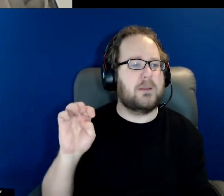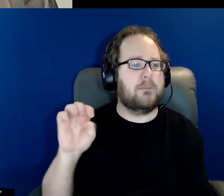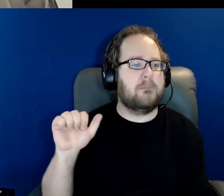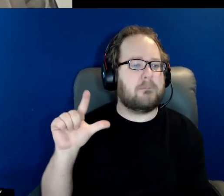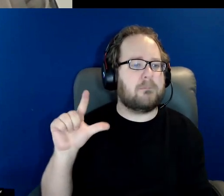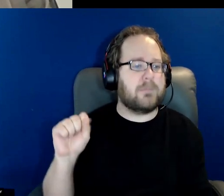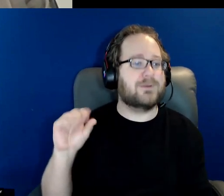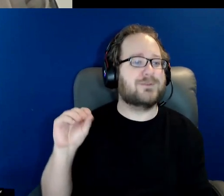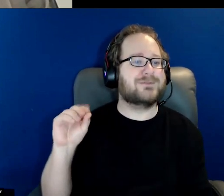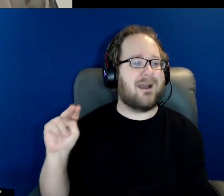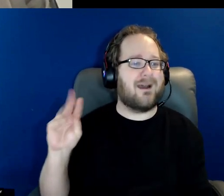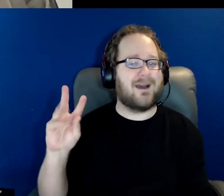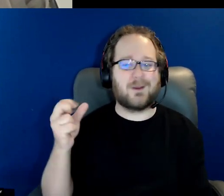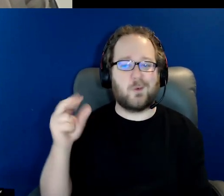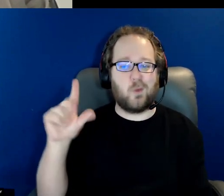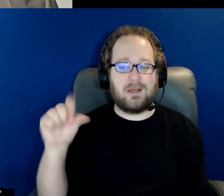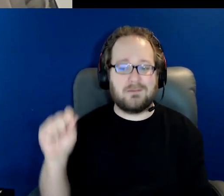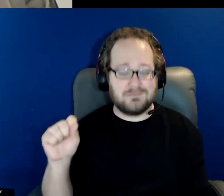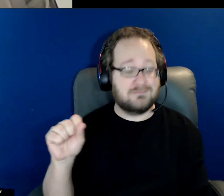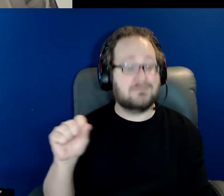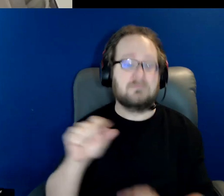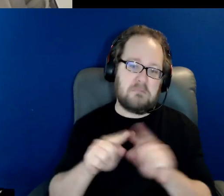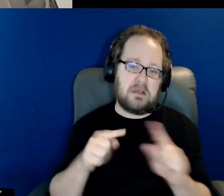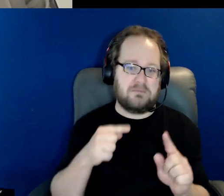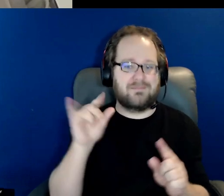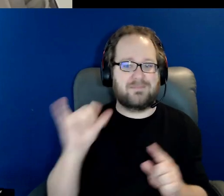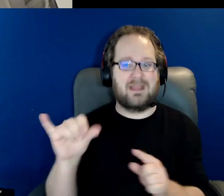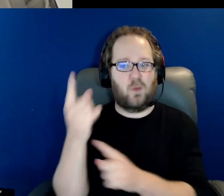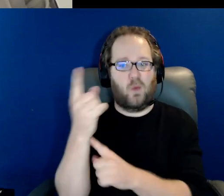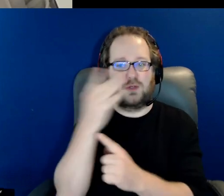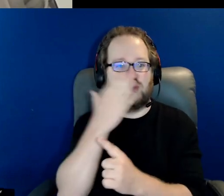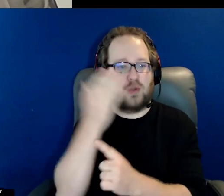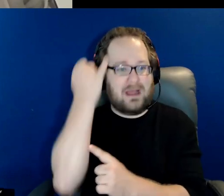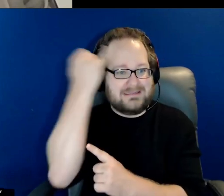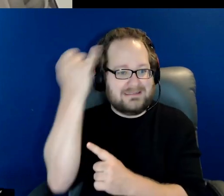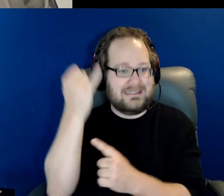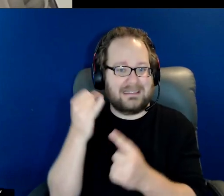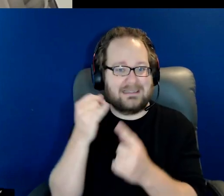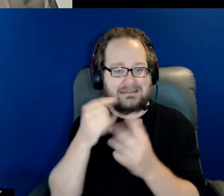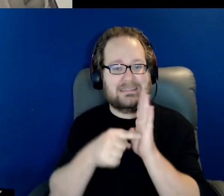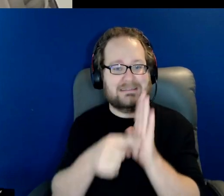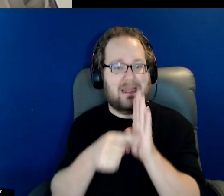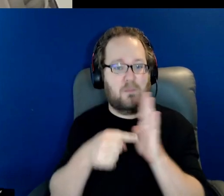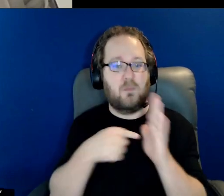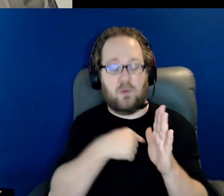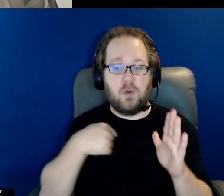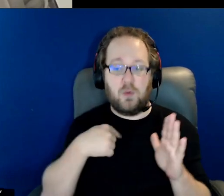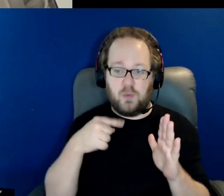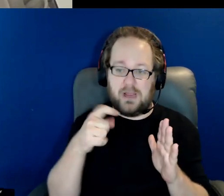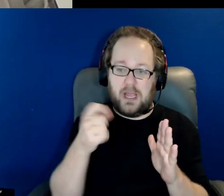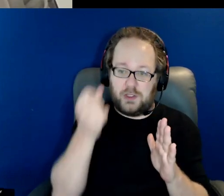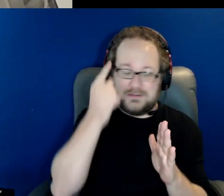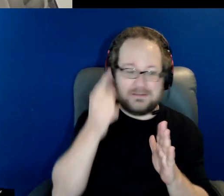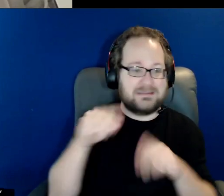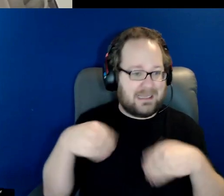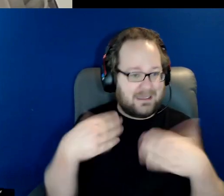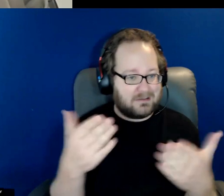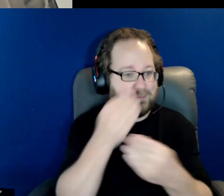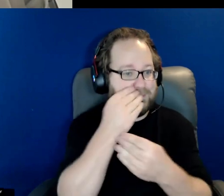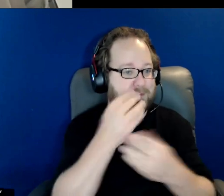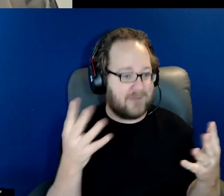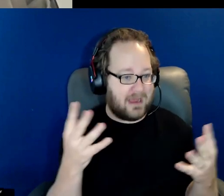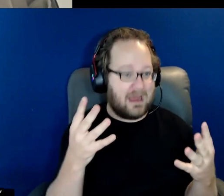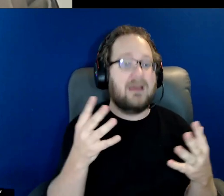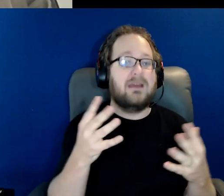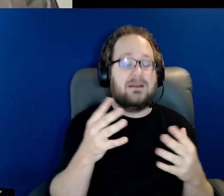that regard. But we need to ensure we're building communities around individuals. They understand that there is technology that can be